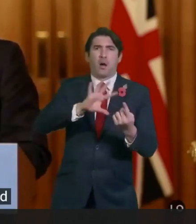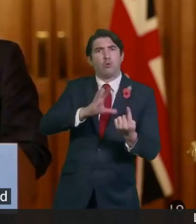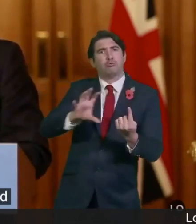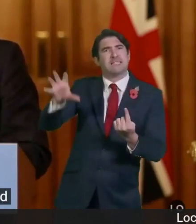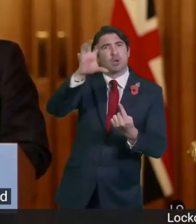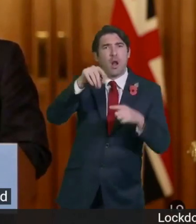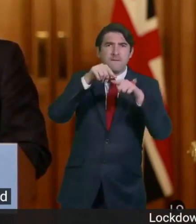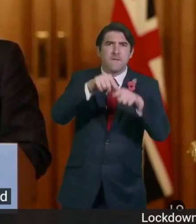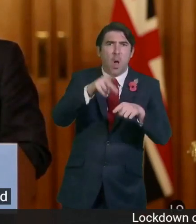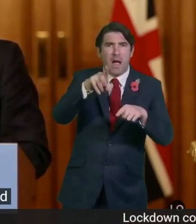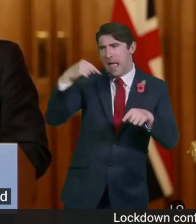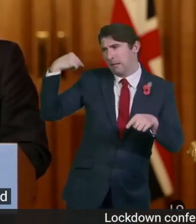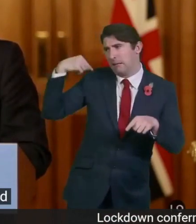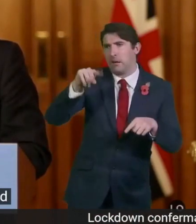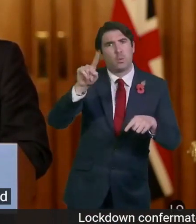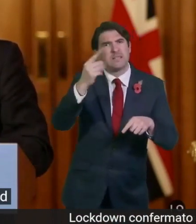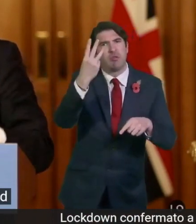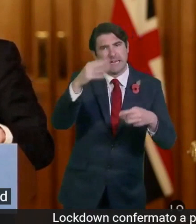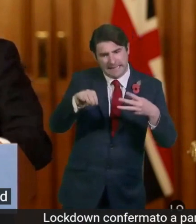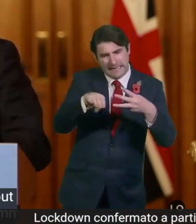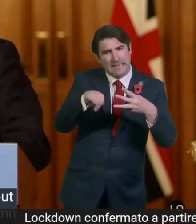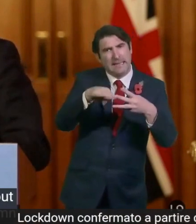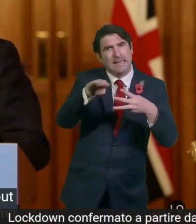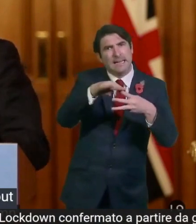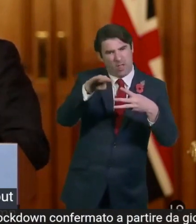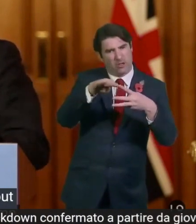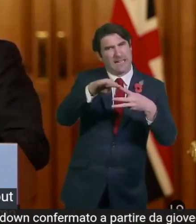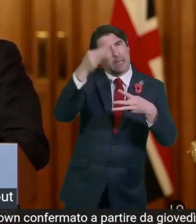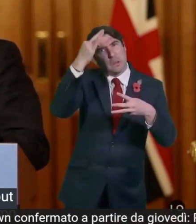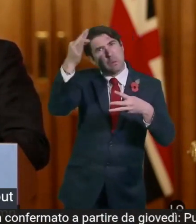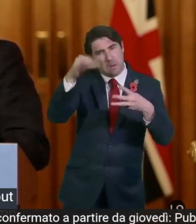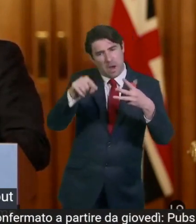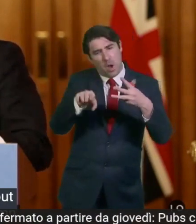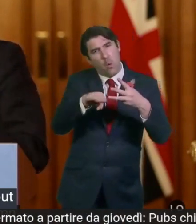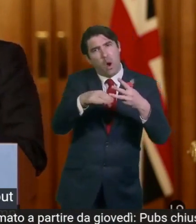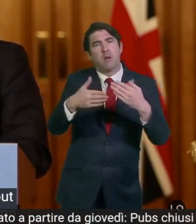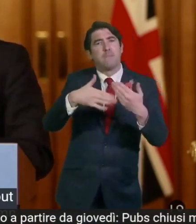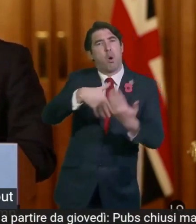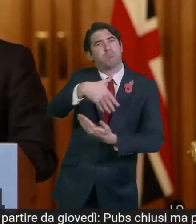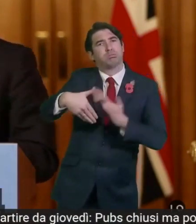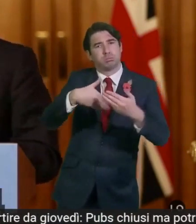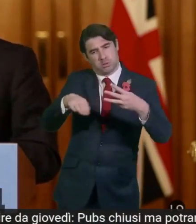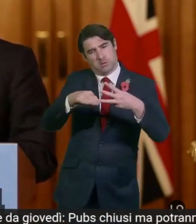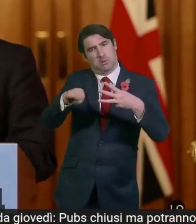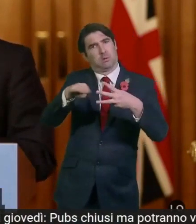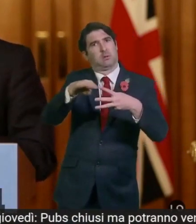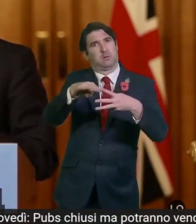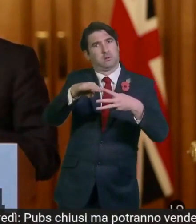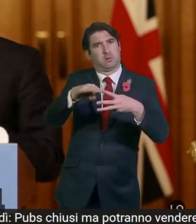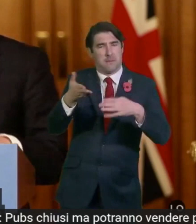these tougher autumn measures. Let's go to Harriet Line of the Press Association.